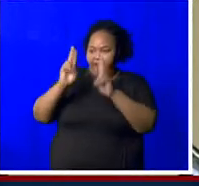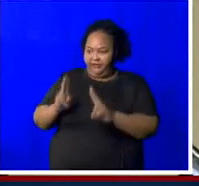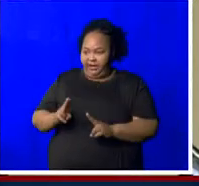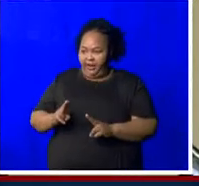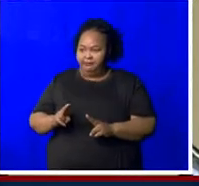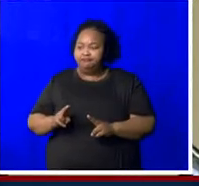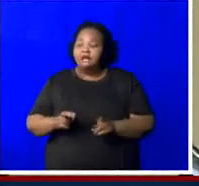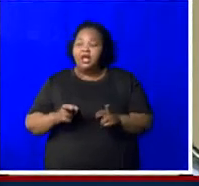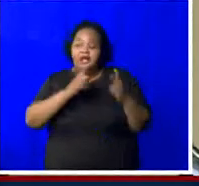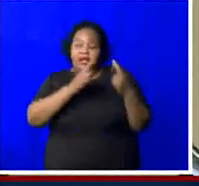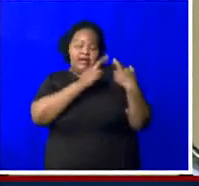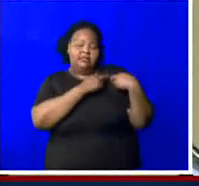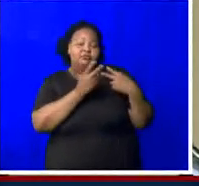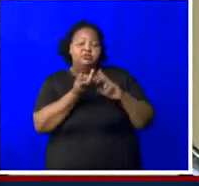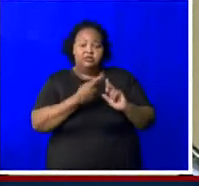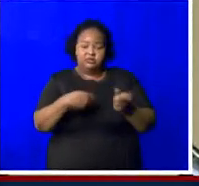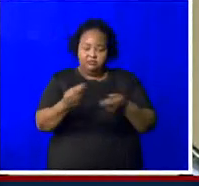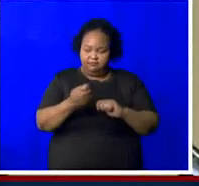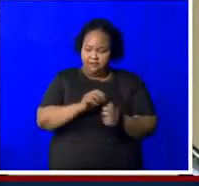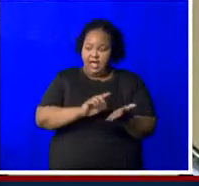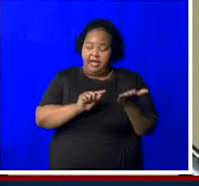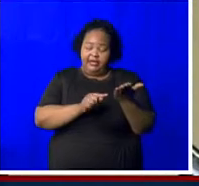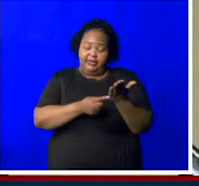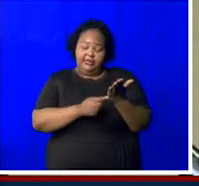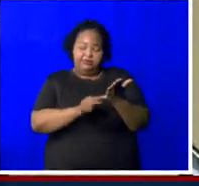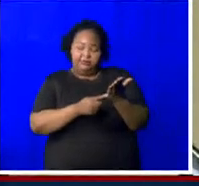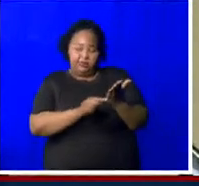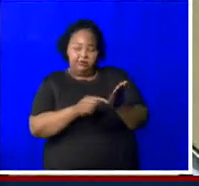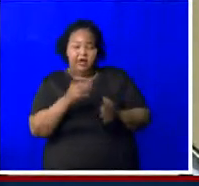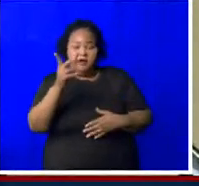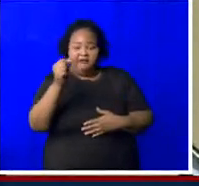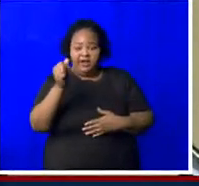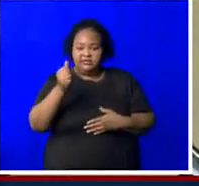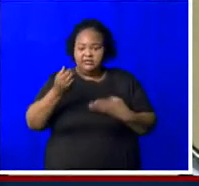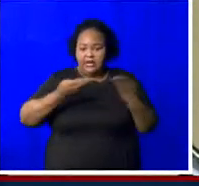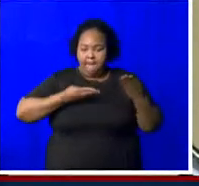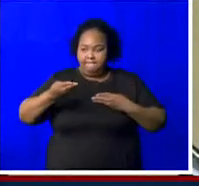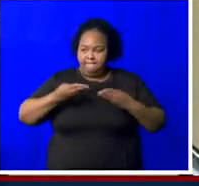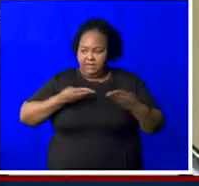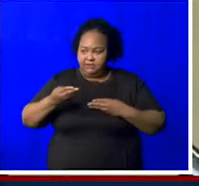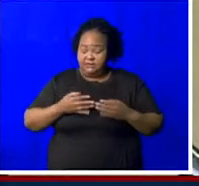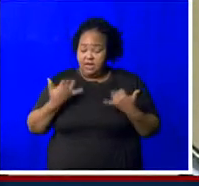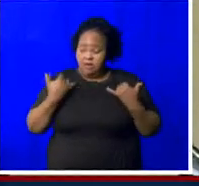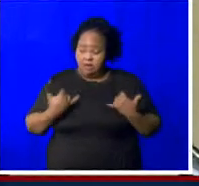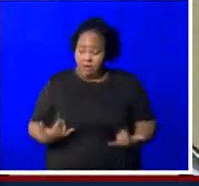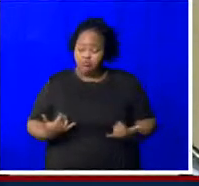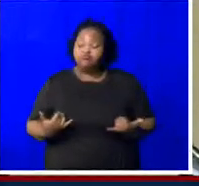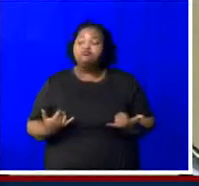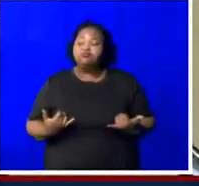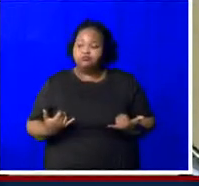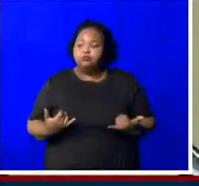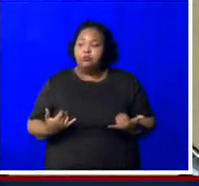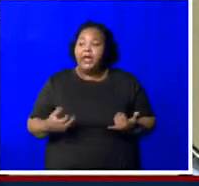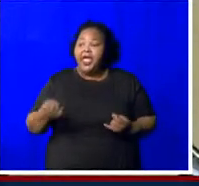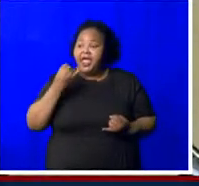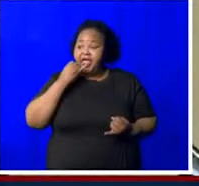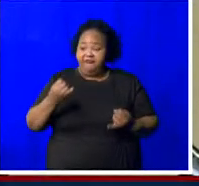The digital finance companies are coming up with platforms